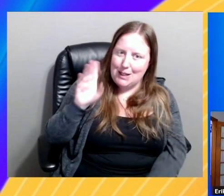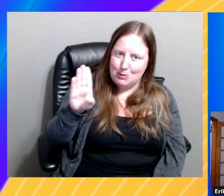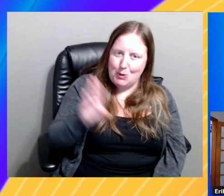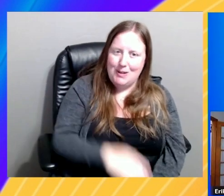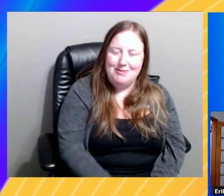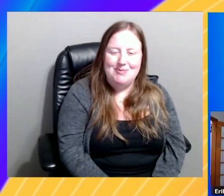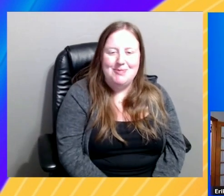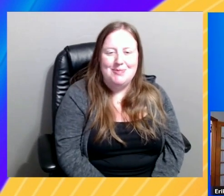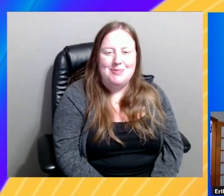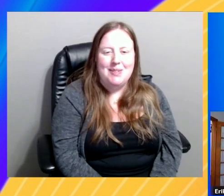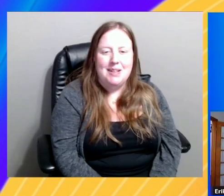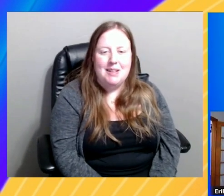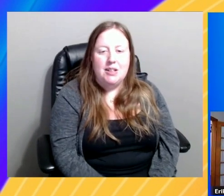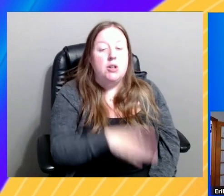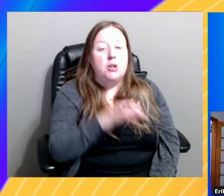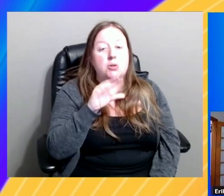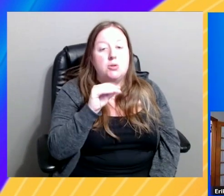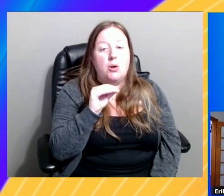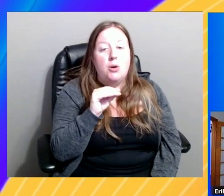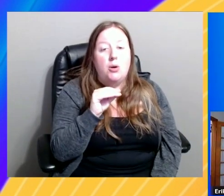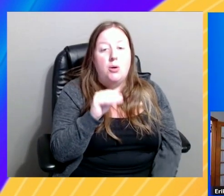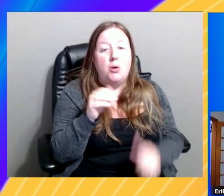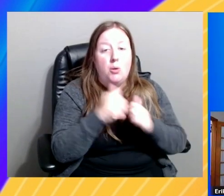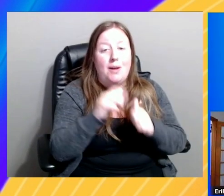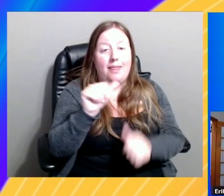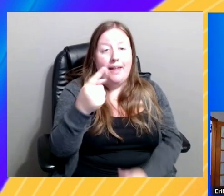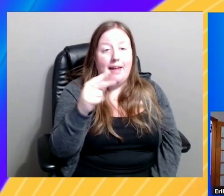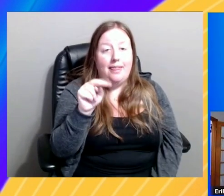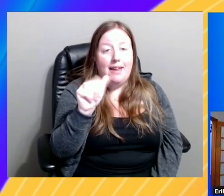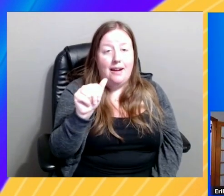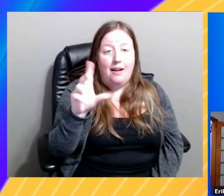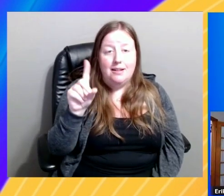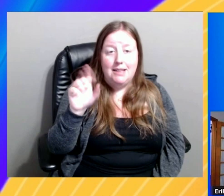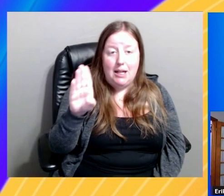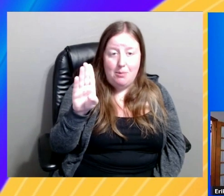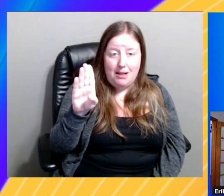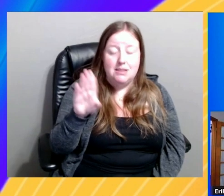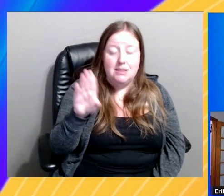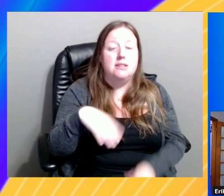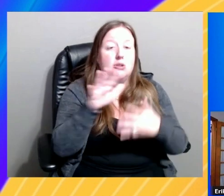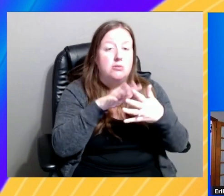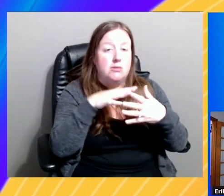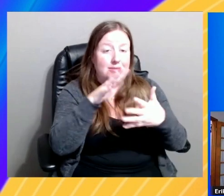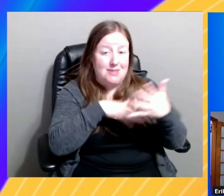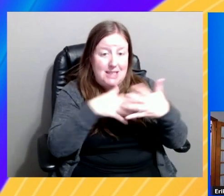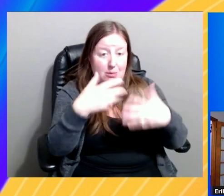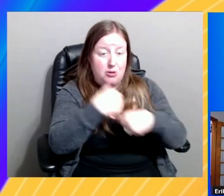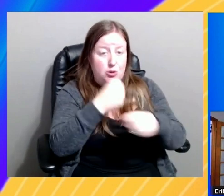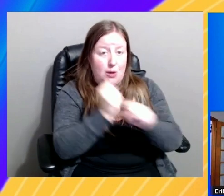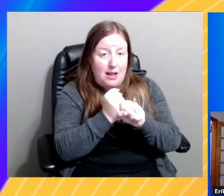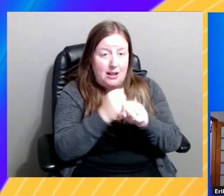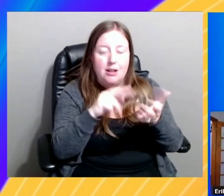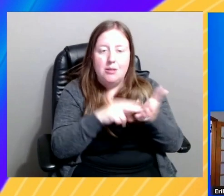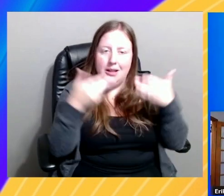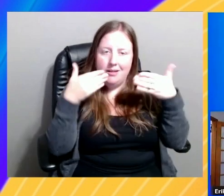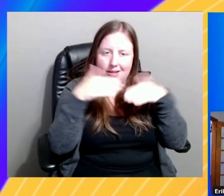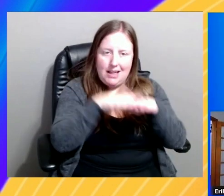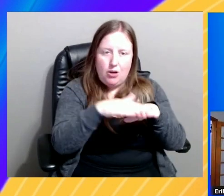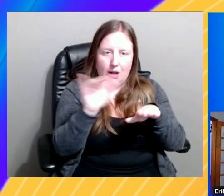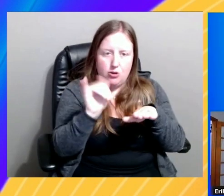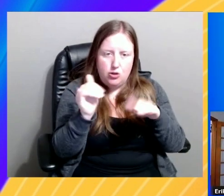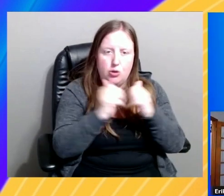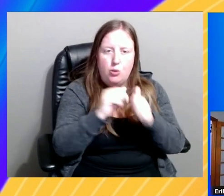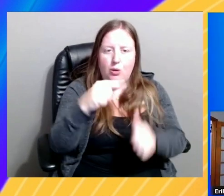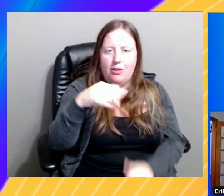So by having these Athena databases and tables created, we can always then integrate that with QuickSight as well and bring